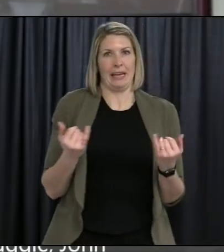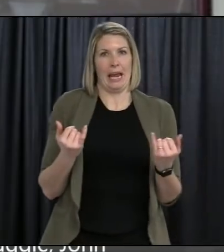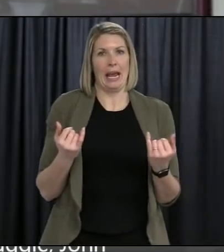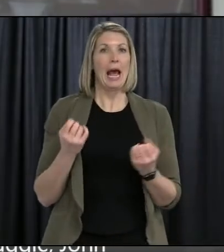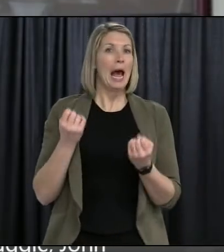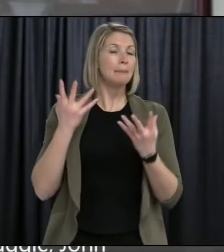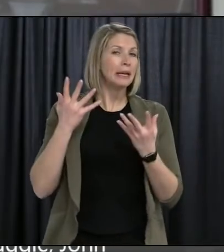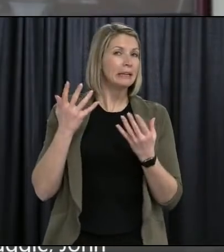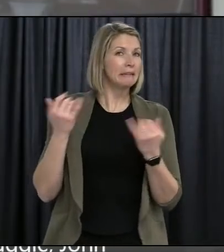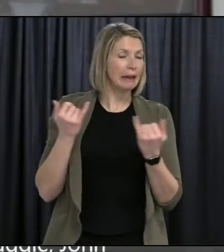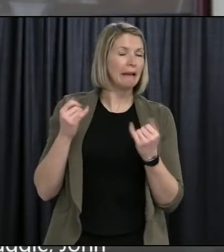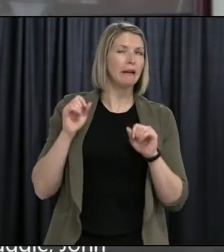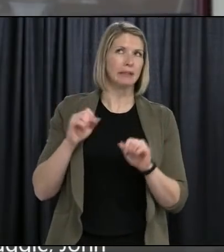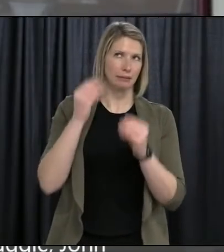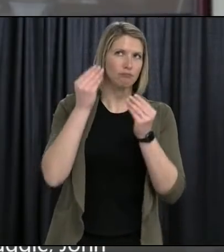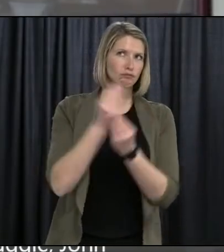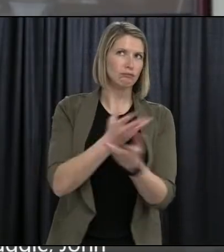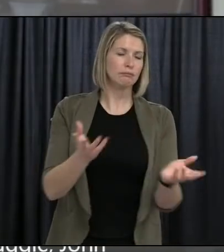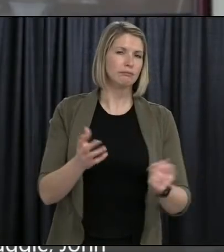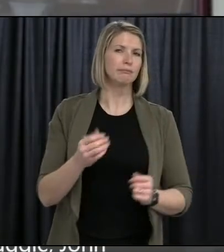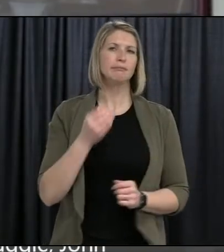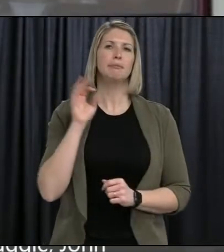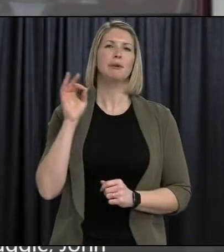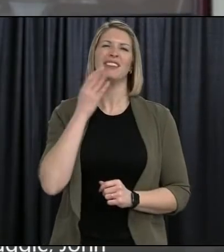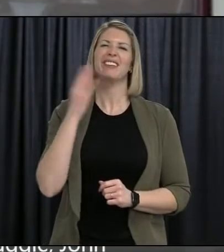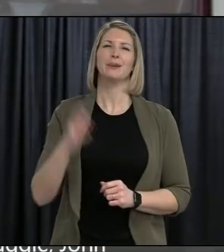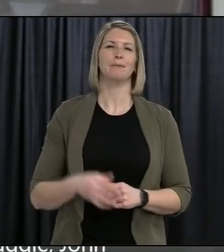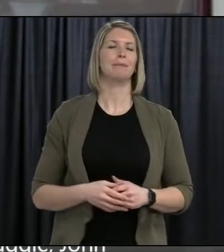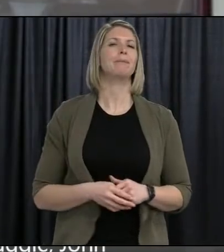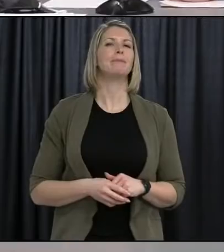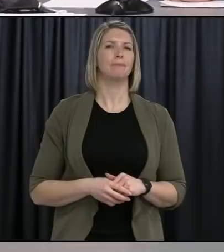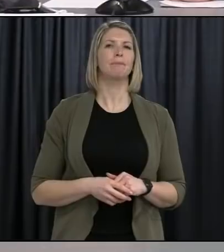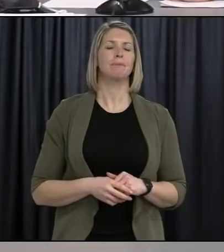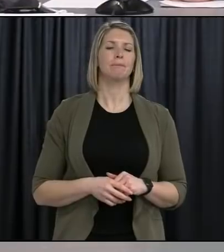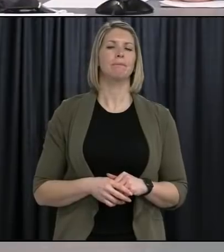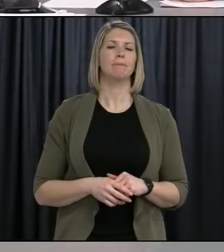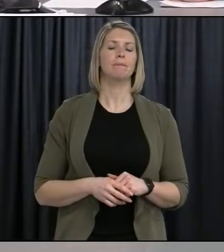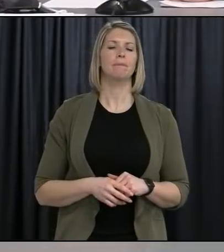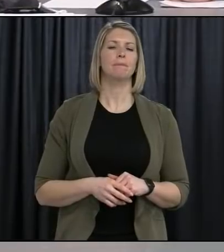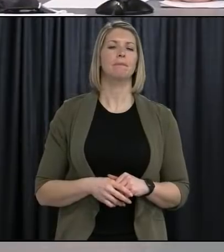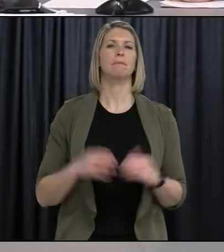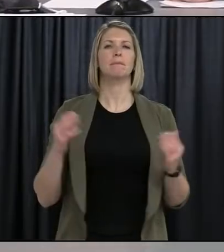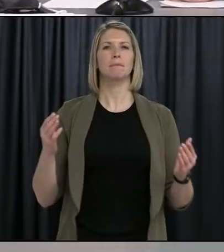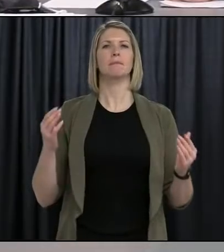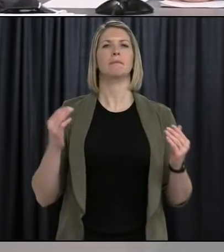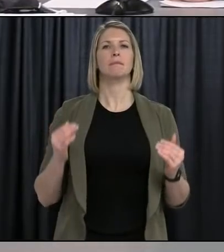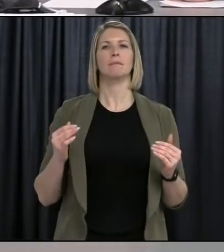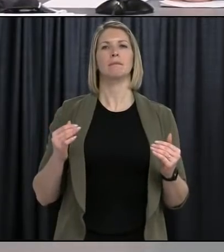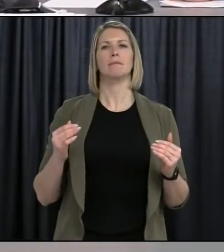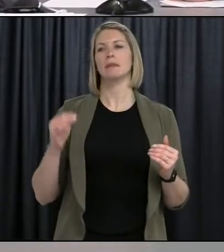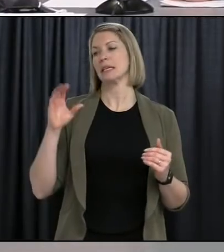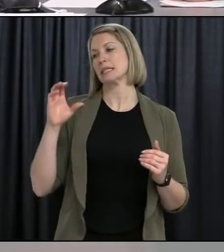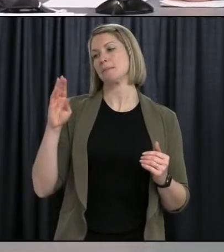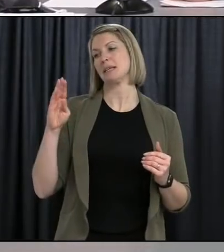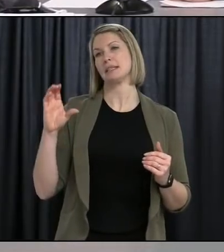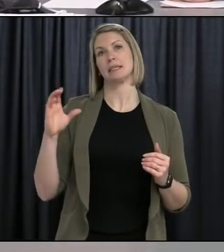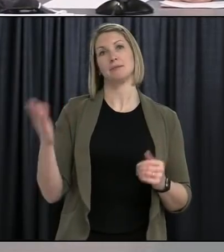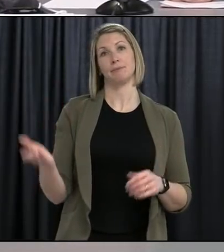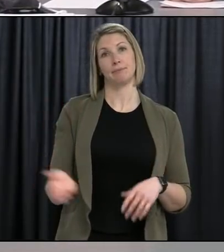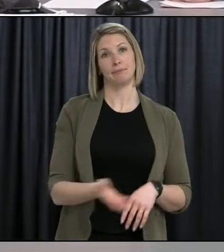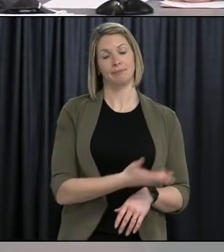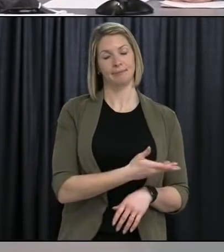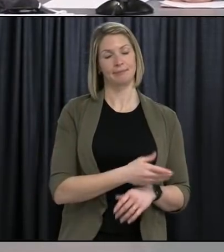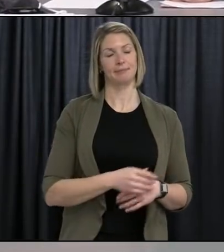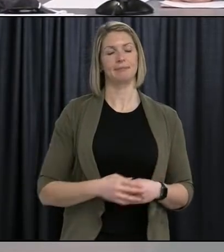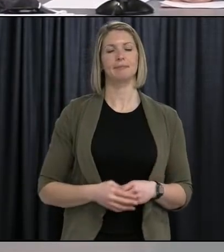staff self-isolating. Perfect. Thank you so much. Our next questions are from Peter Cowan with CBC. Please go